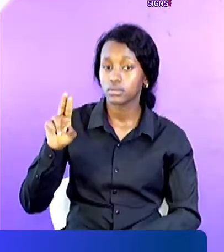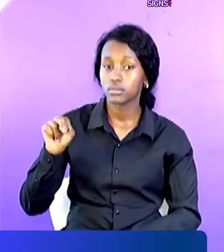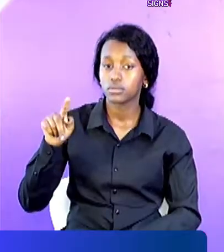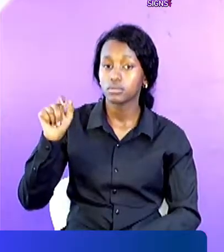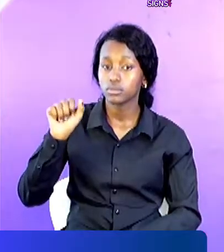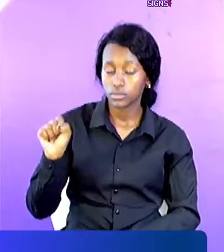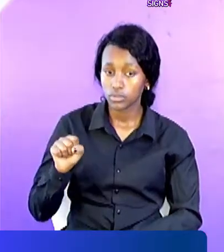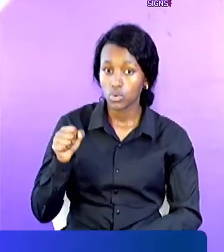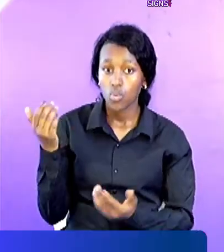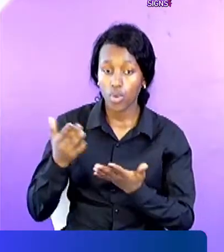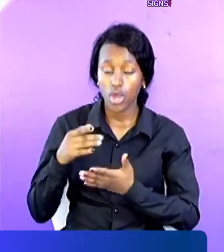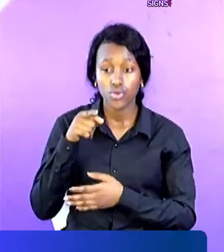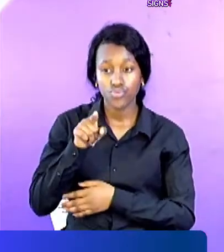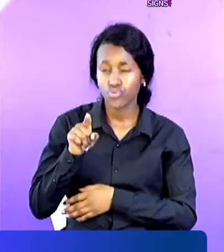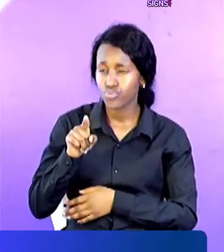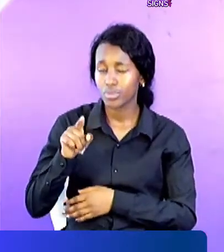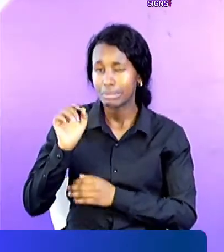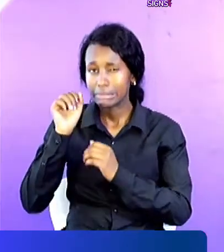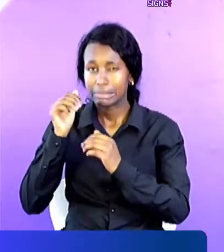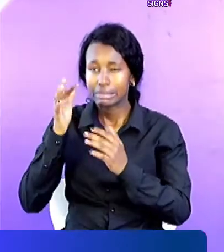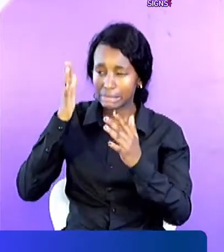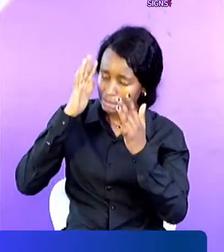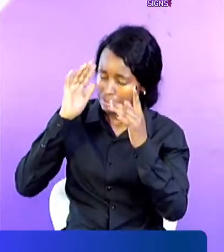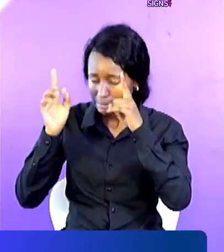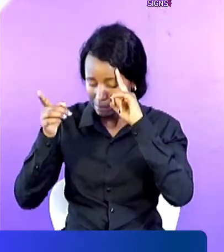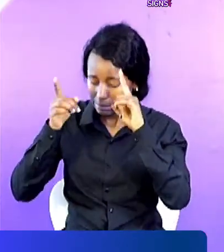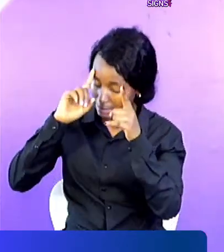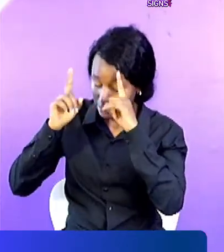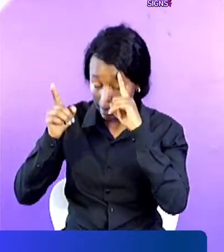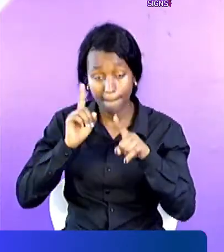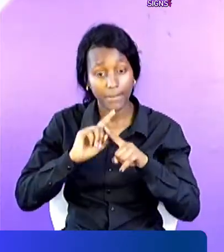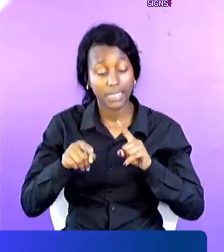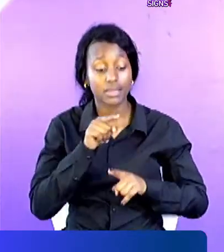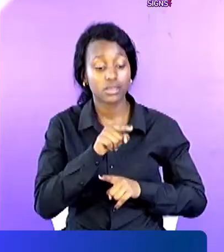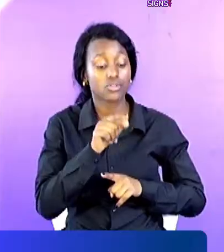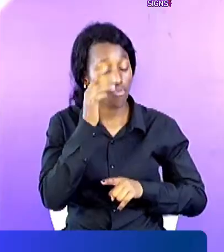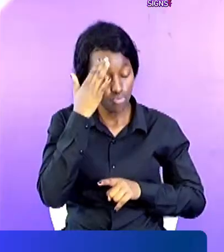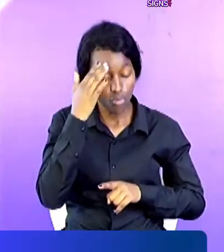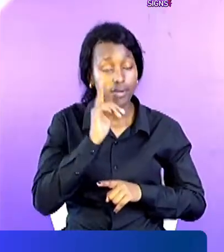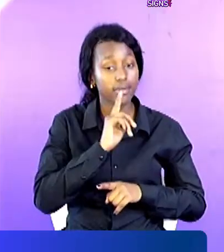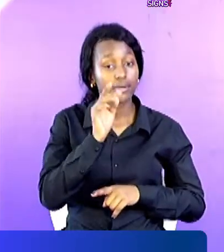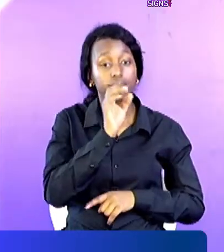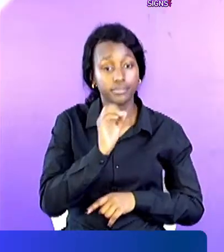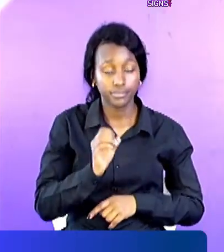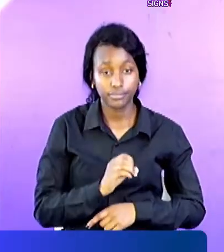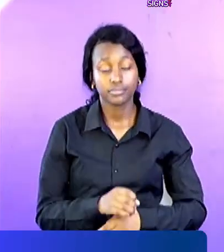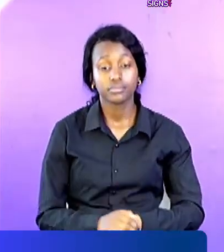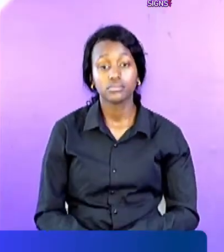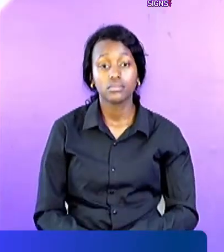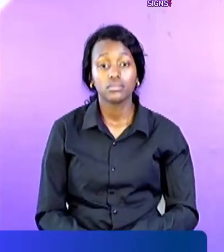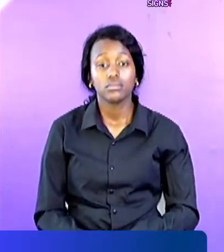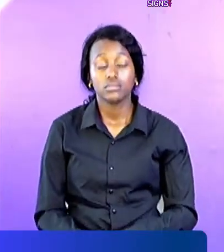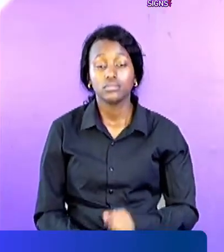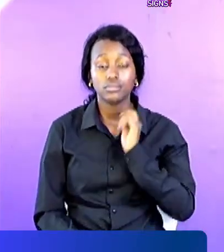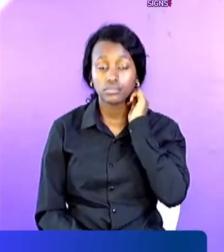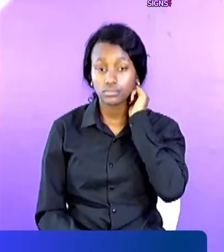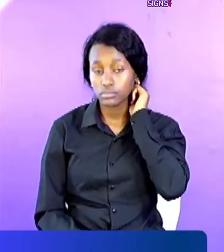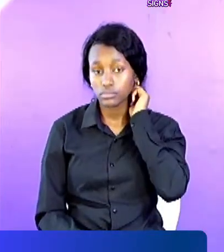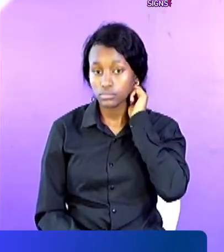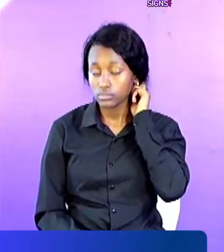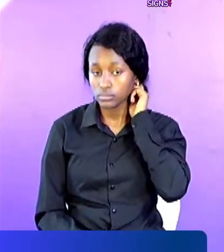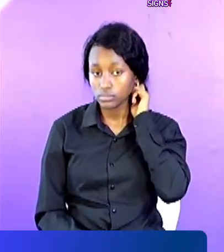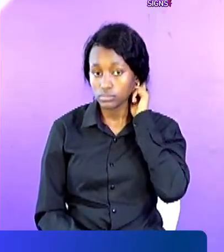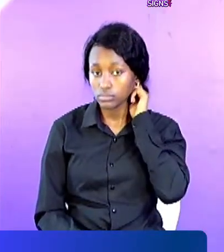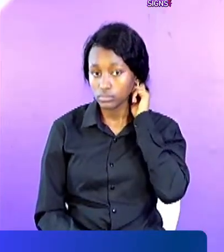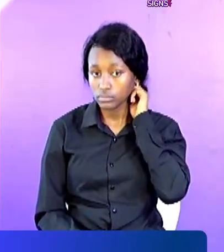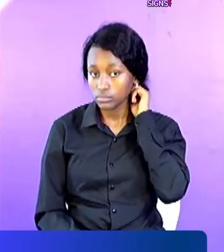vacancy. Here you know for a fact that A, B, C, D is going to happen on this day, this amount. And even when you look at the